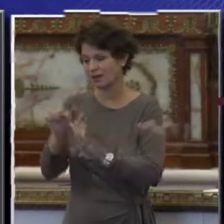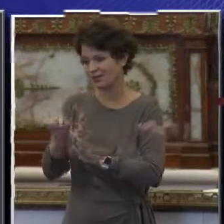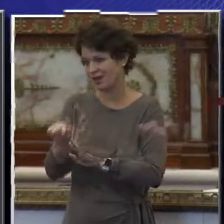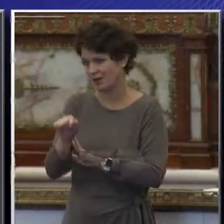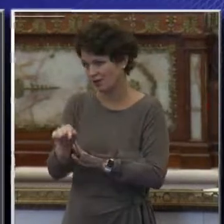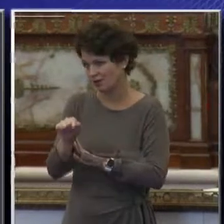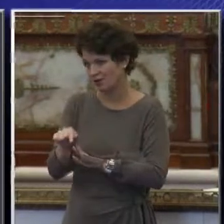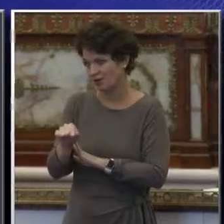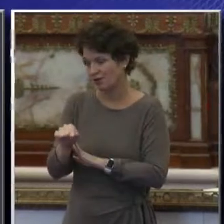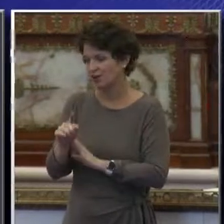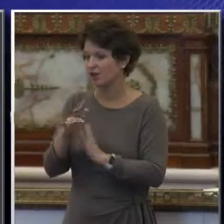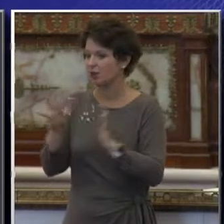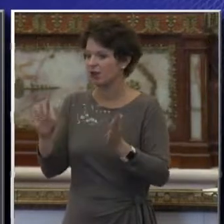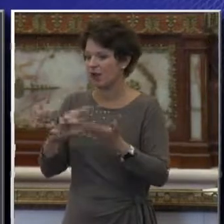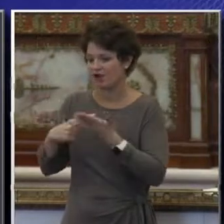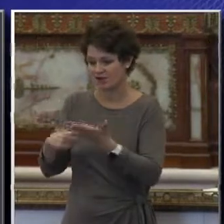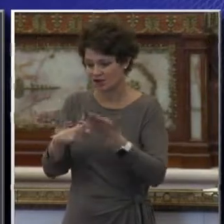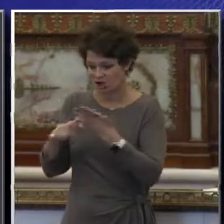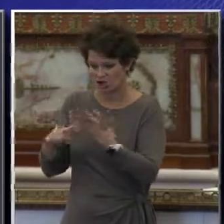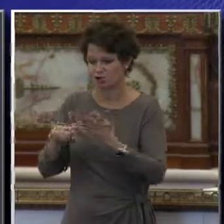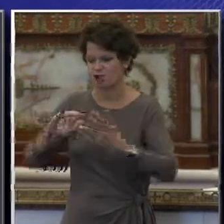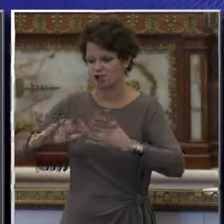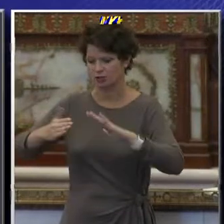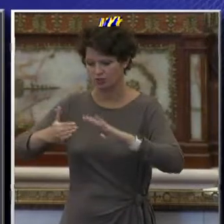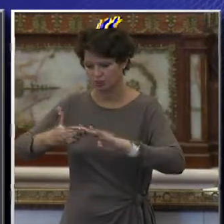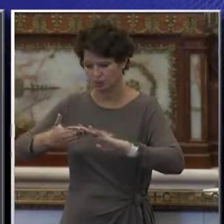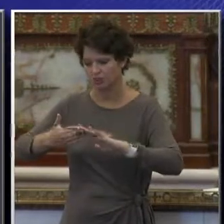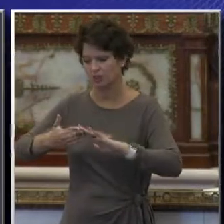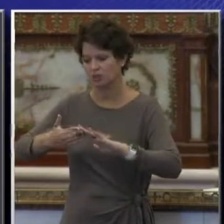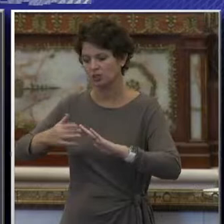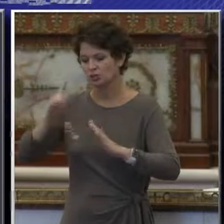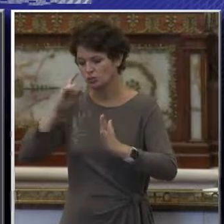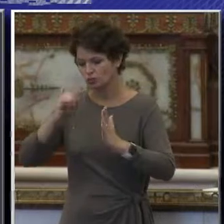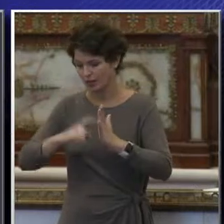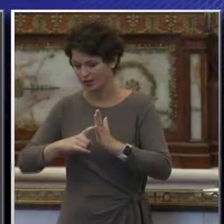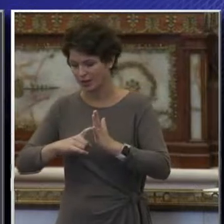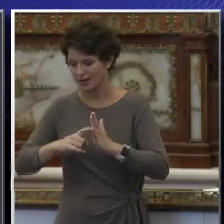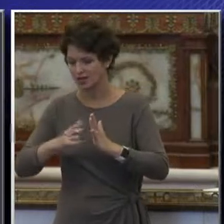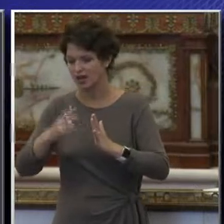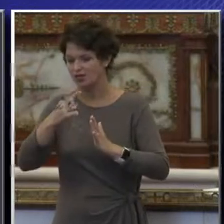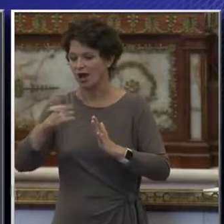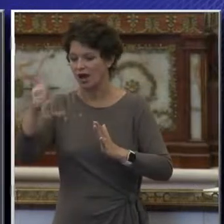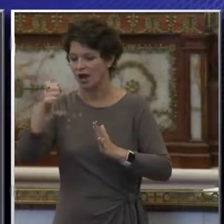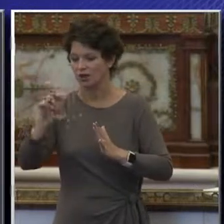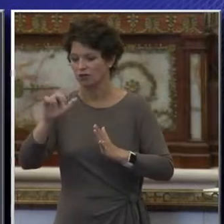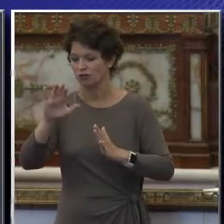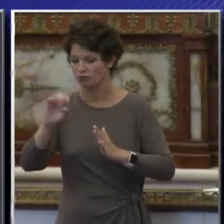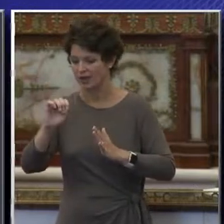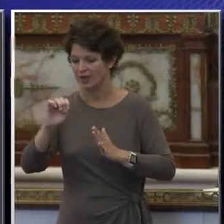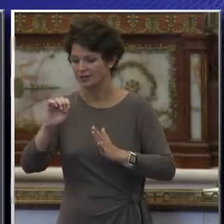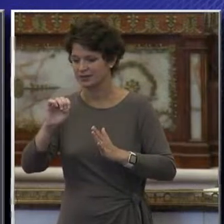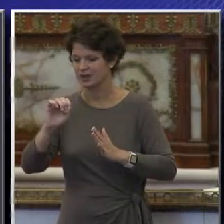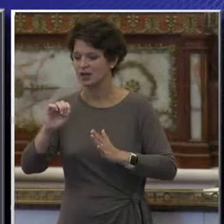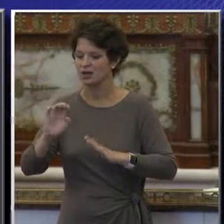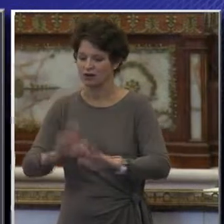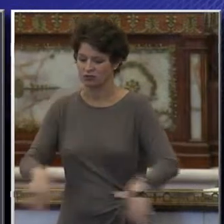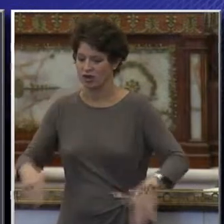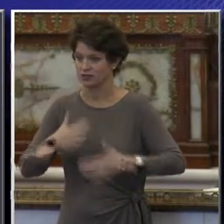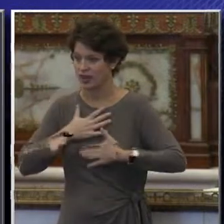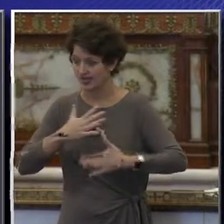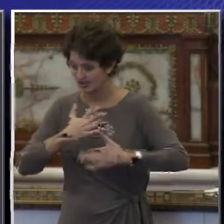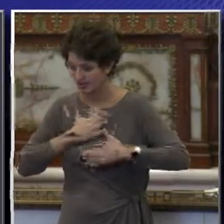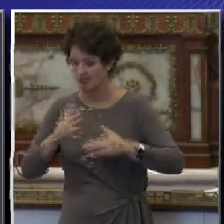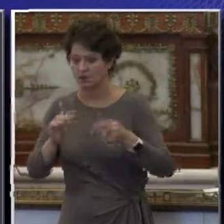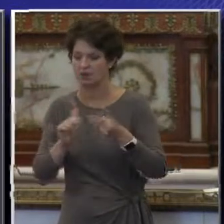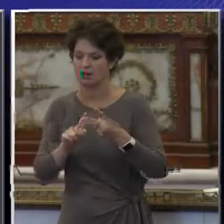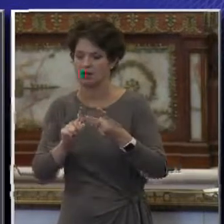there has been a lot of discussion about the community recognized has one of the higher rates of childhood asthma.